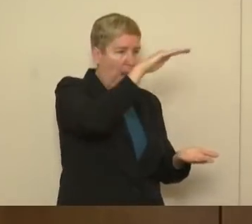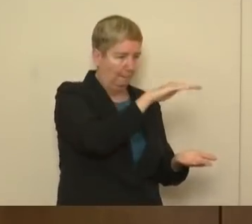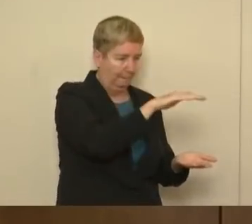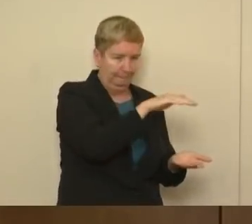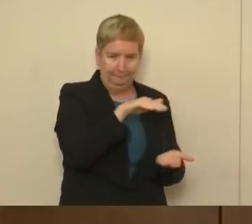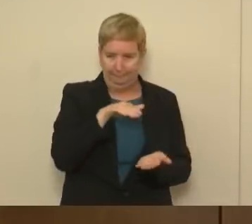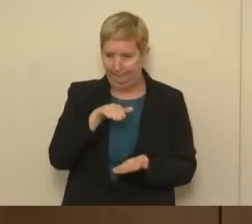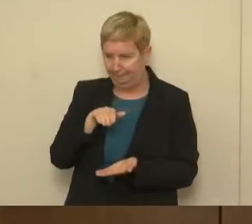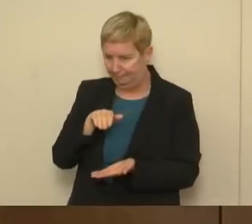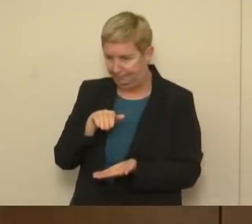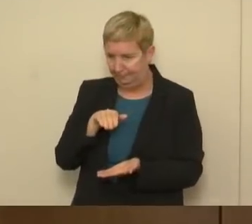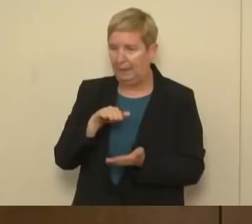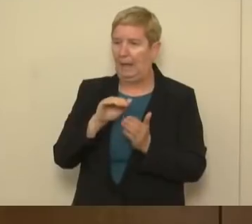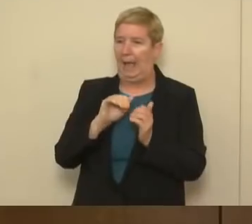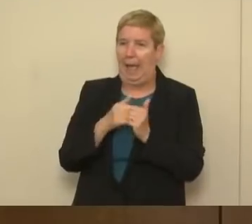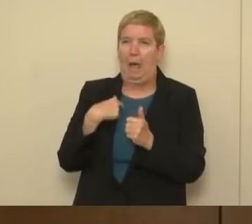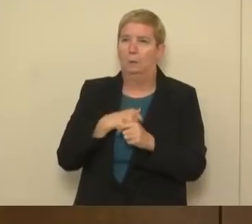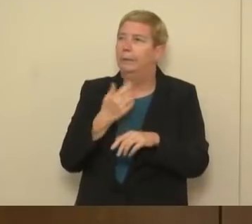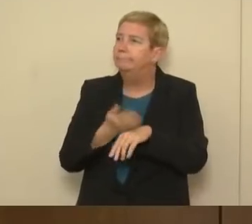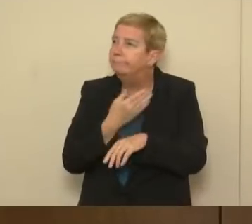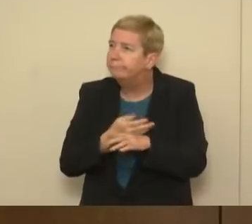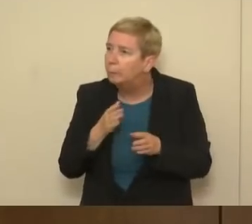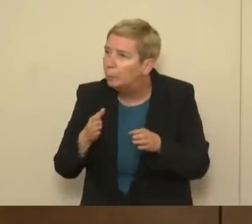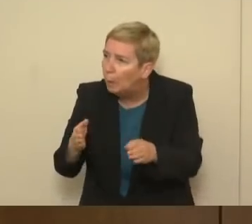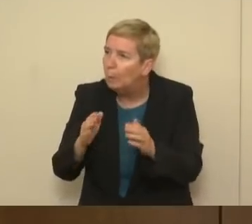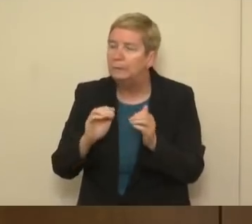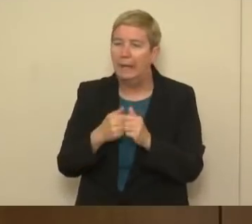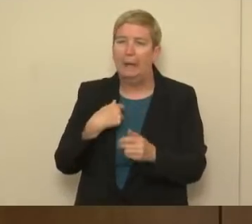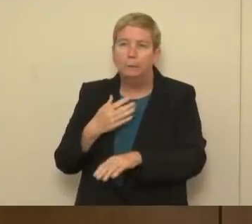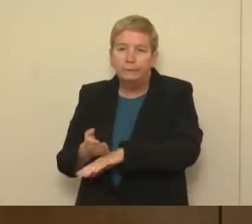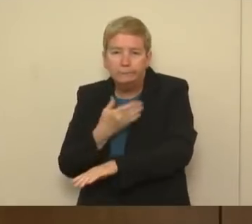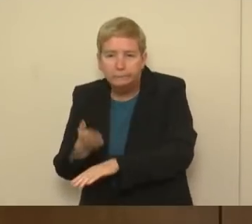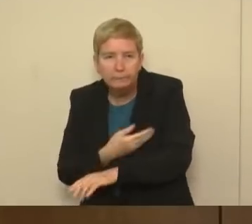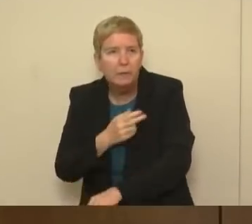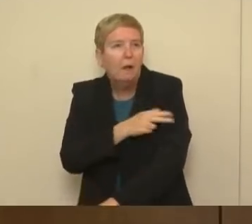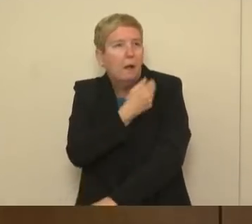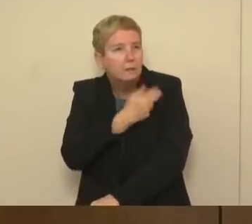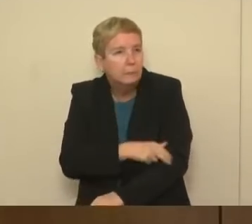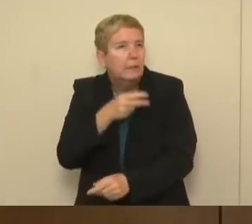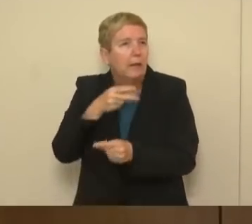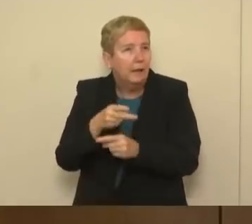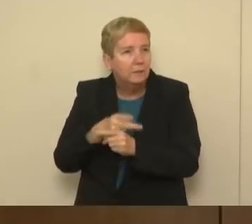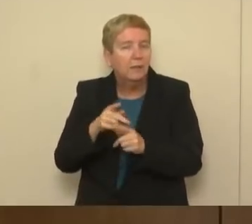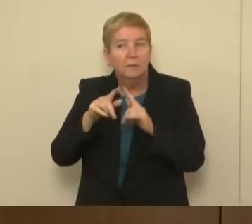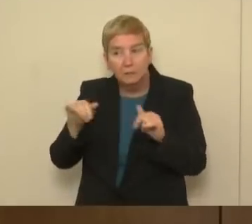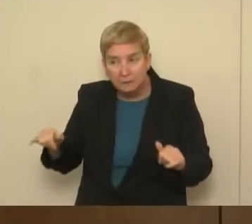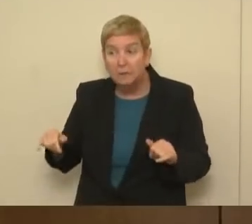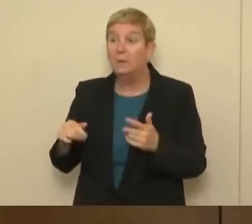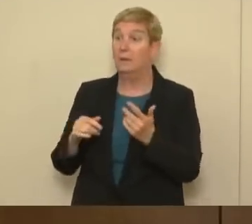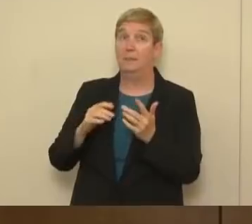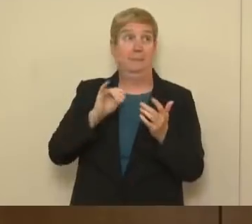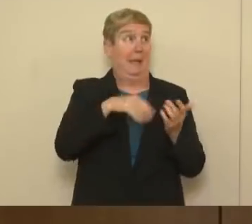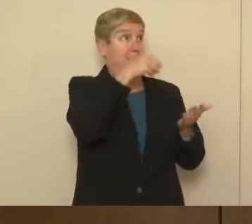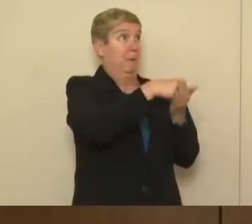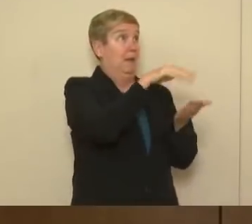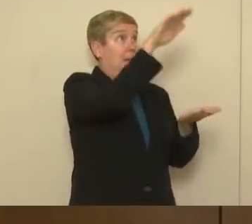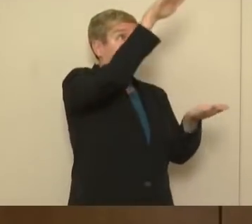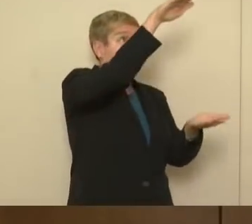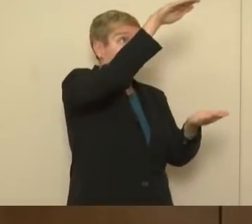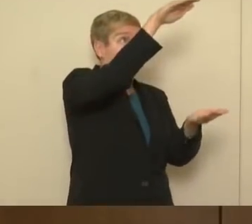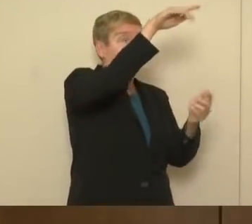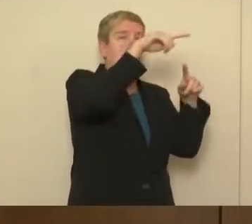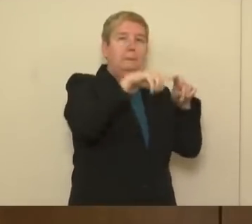roads, health care. We must have access to those funds. They're based on your population. Your population in